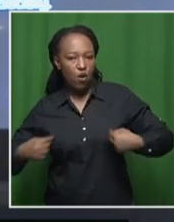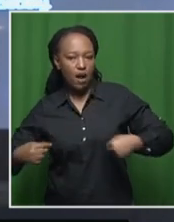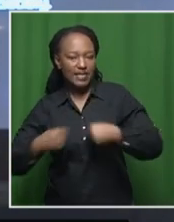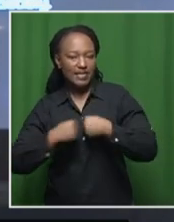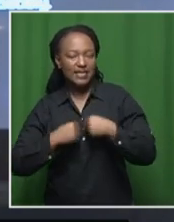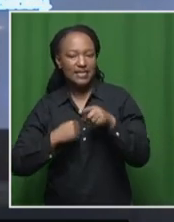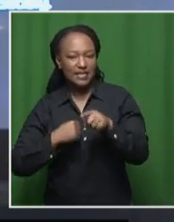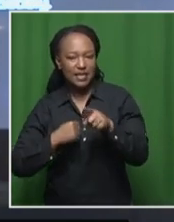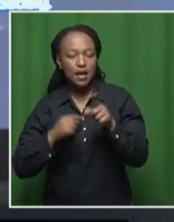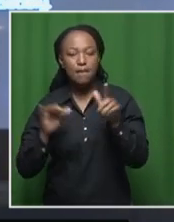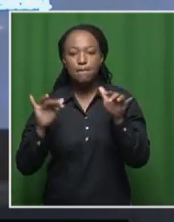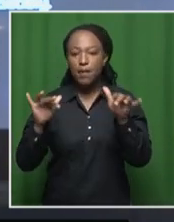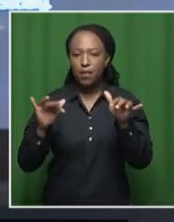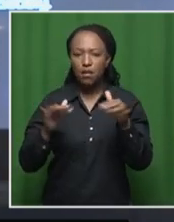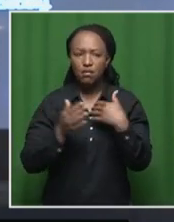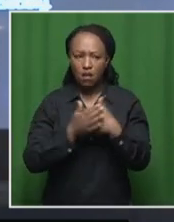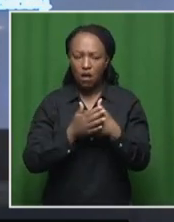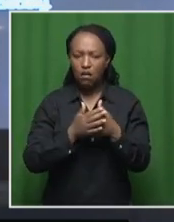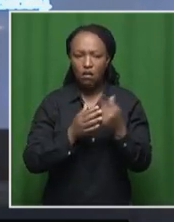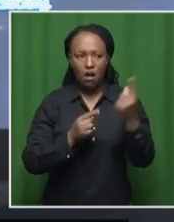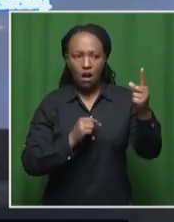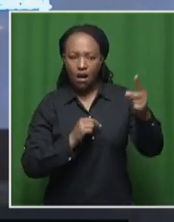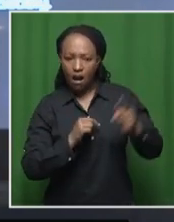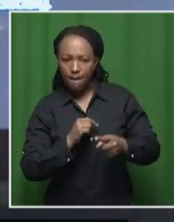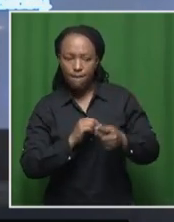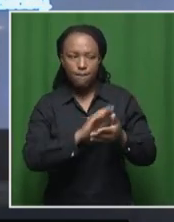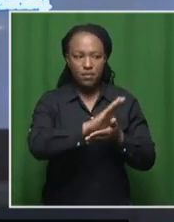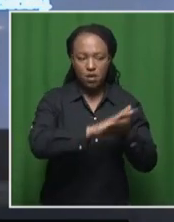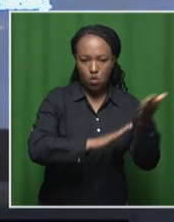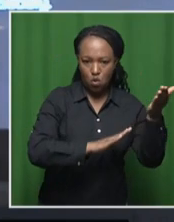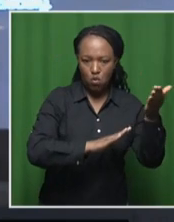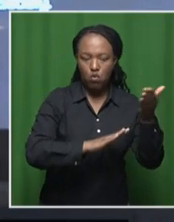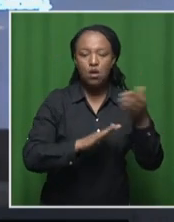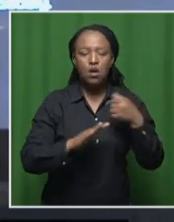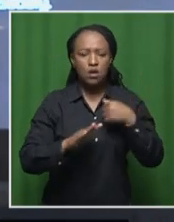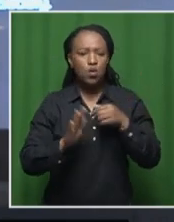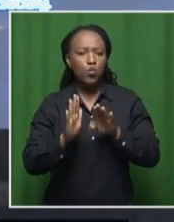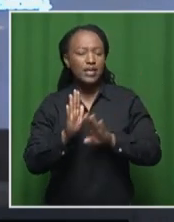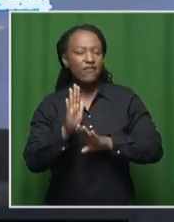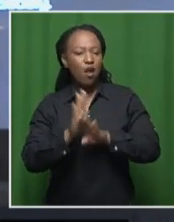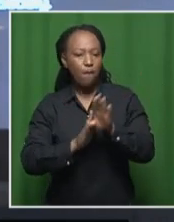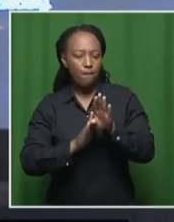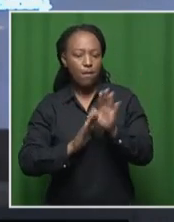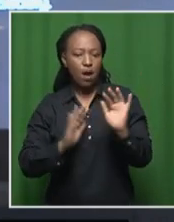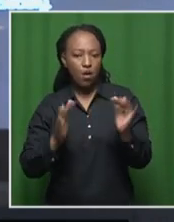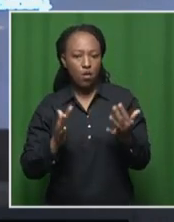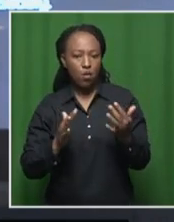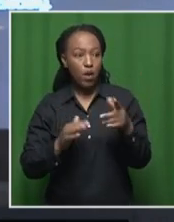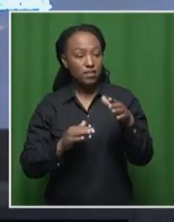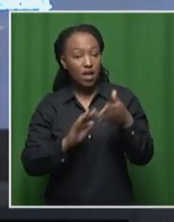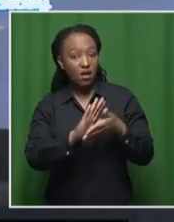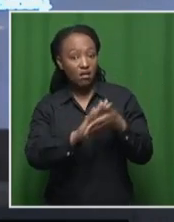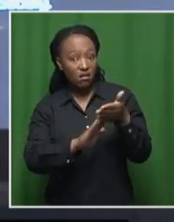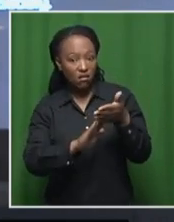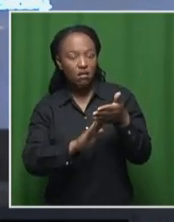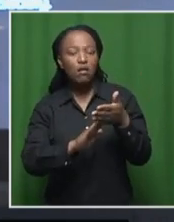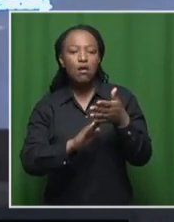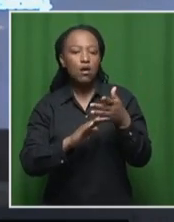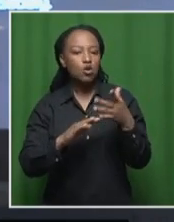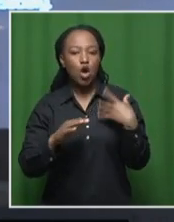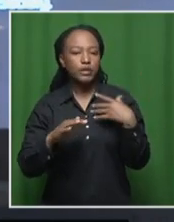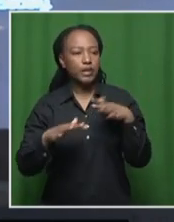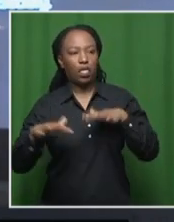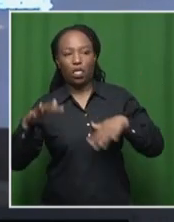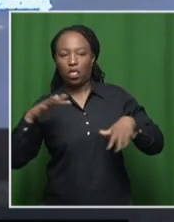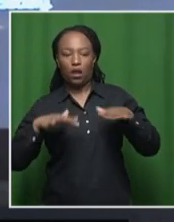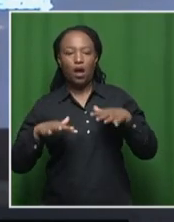that people will come and go. And we develop them with the knowledge that when they go, they are not lost to the country. So we've had a few